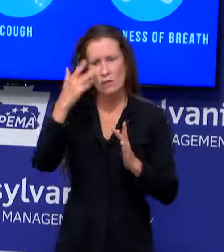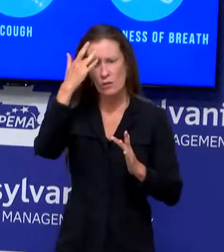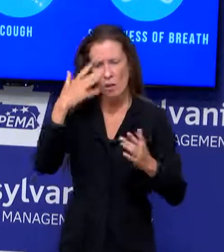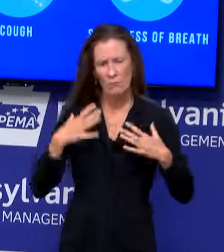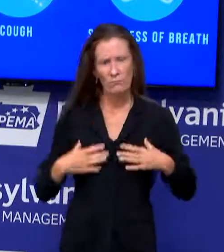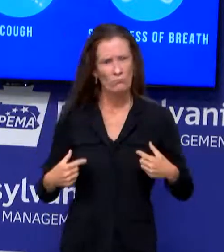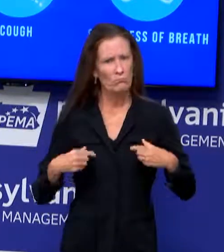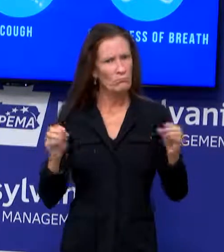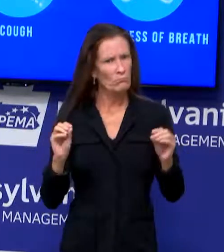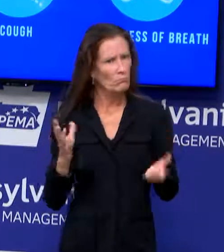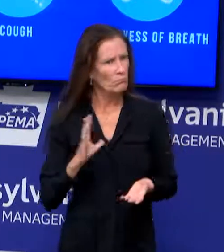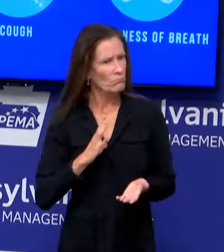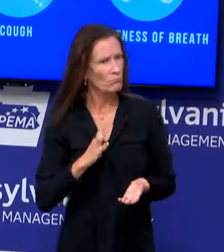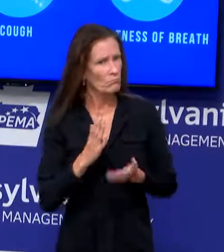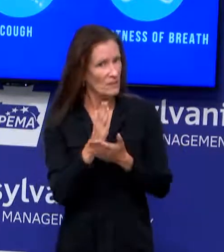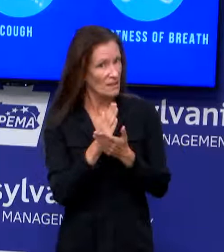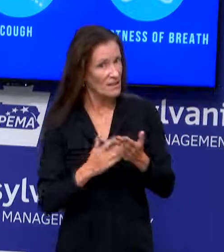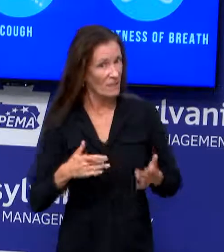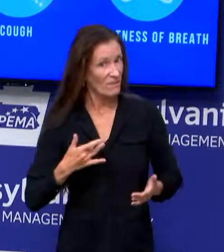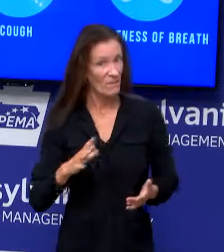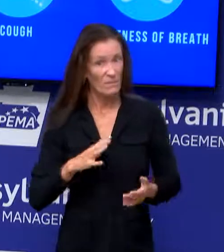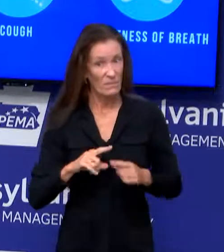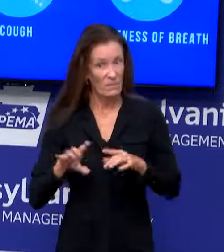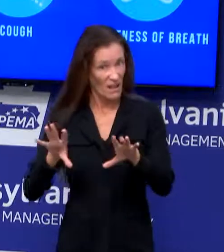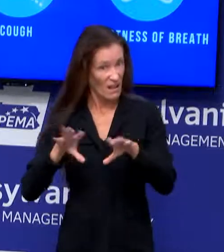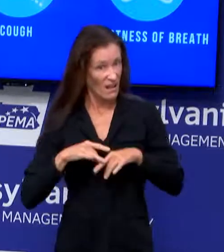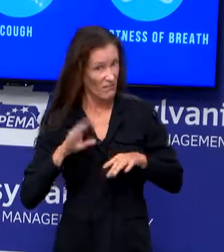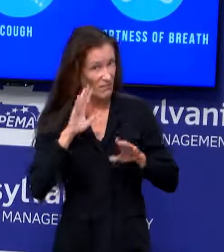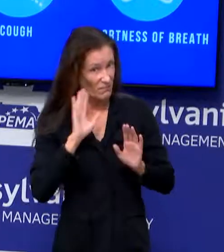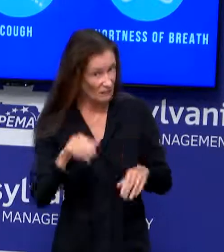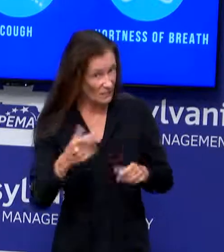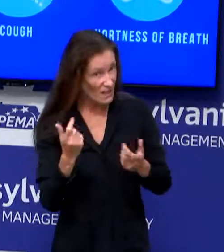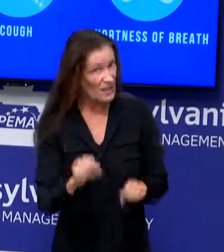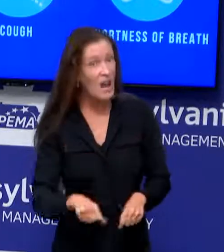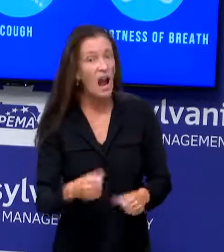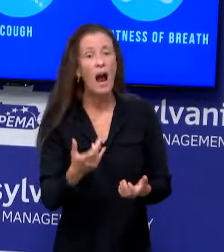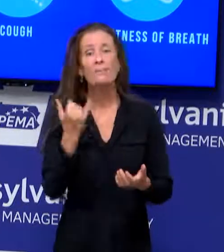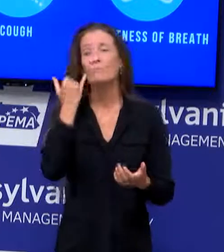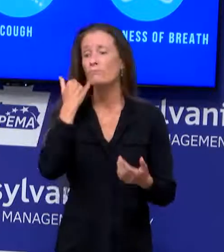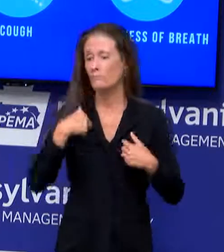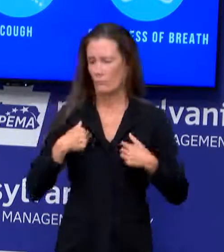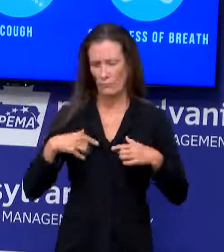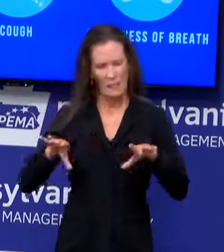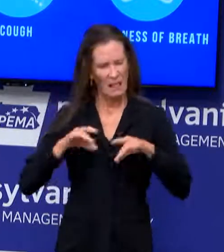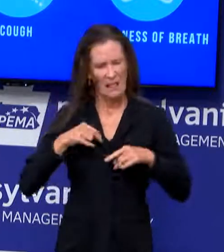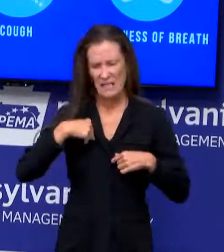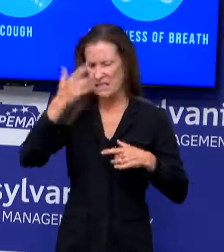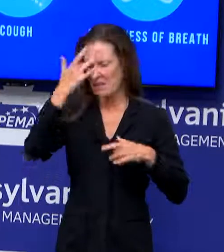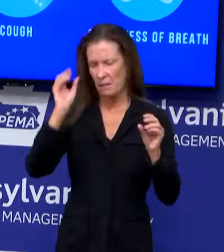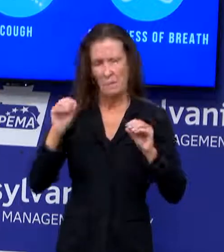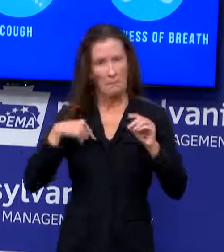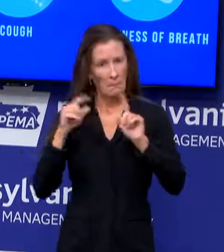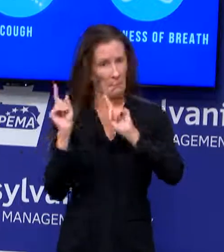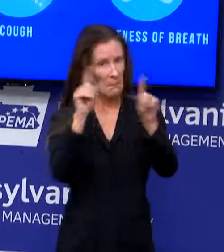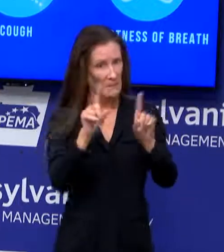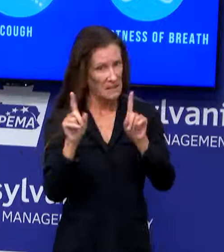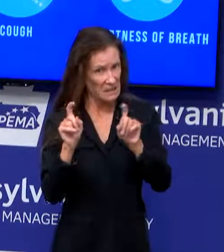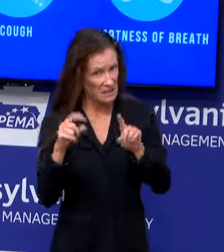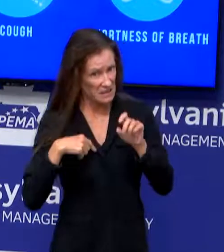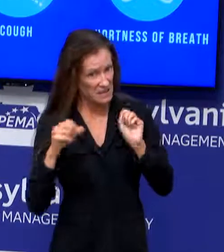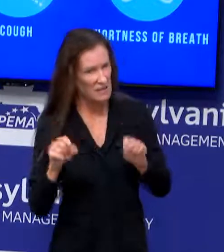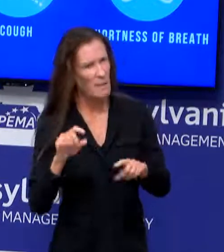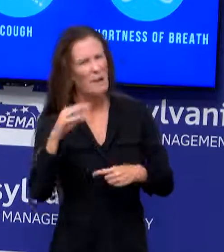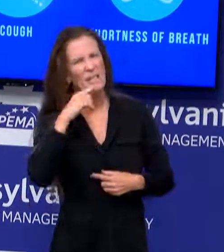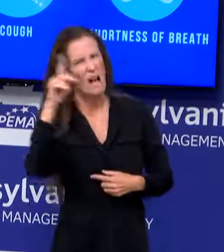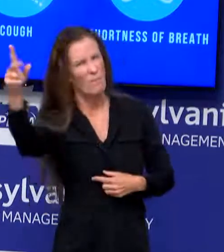still the case, as you said a couple weeks ago, that anyone who needs a test in Pennsylvania or who wants a test can get one, or what's affecting the different availability and testing right now? Well, it's